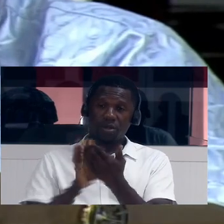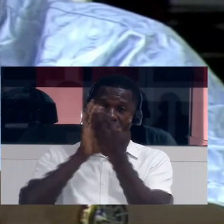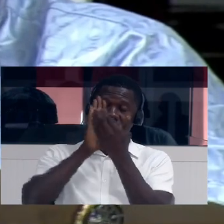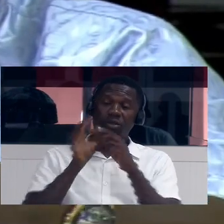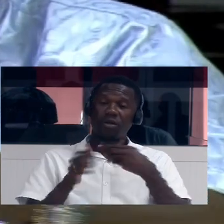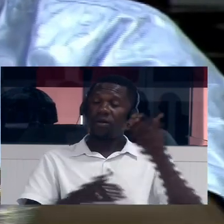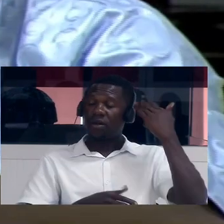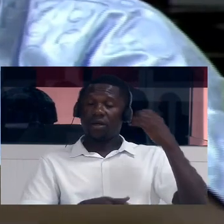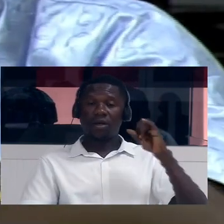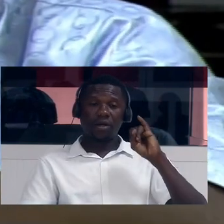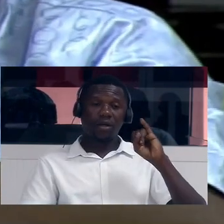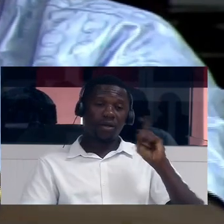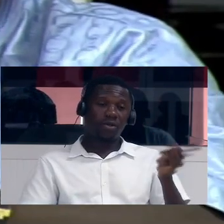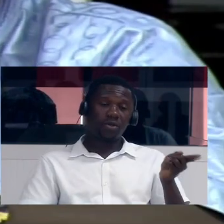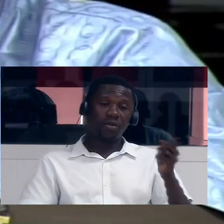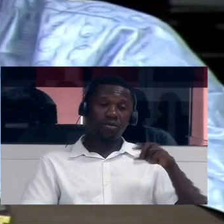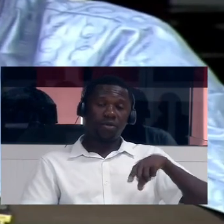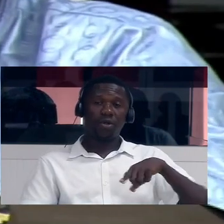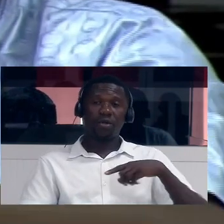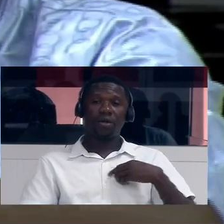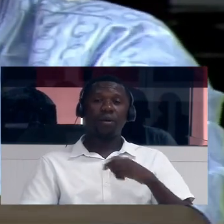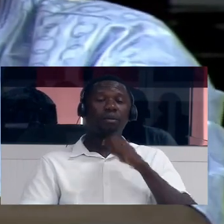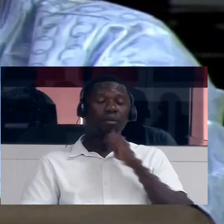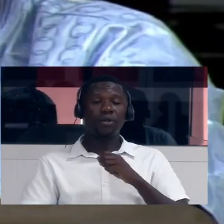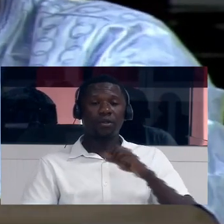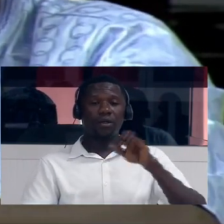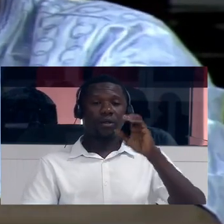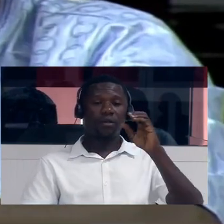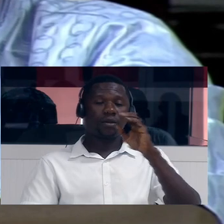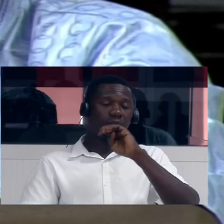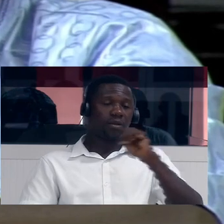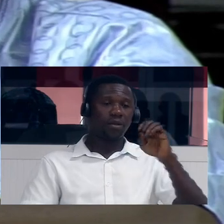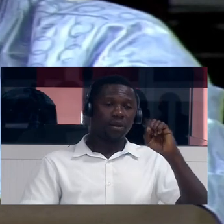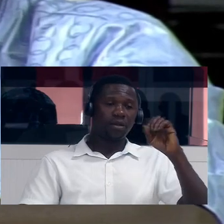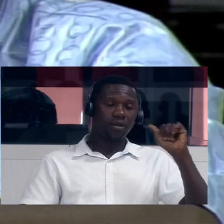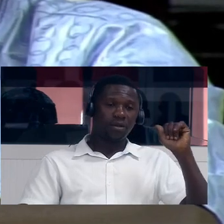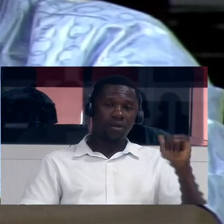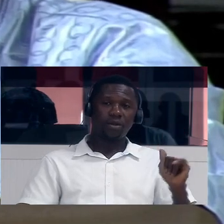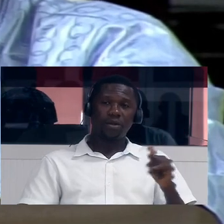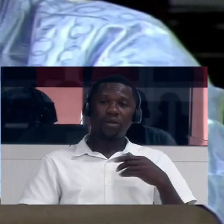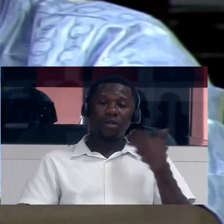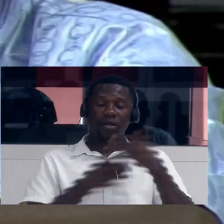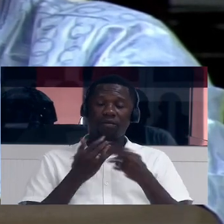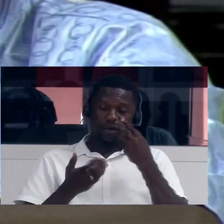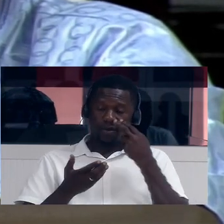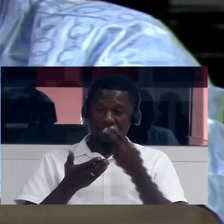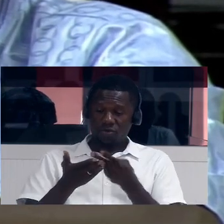IGP, that Mr. Cisse in fact claims he never saw the written operational